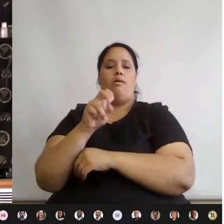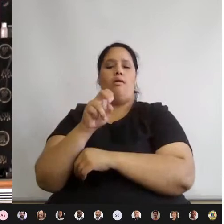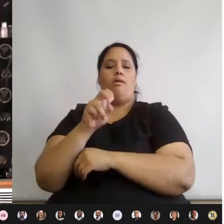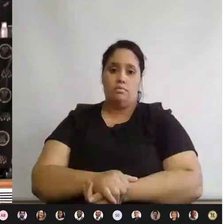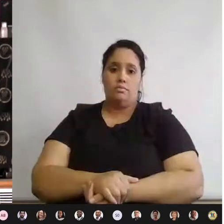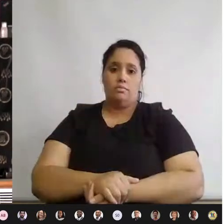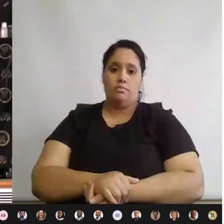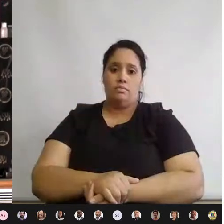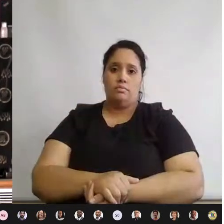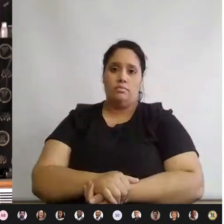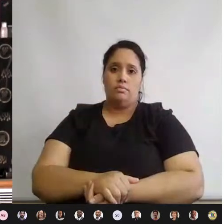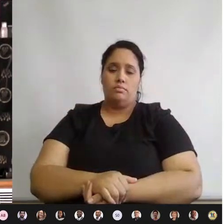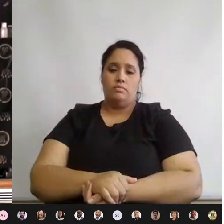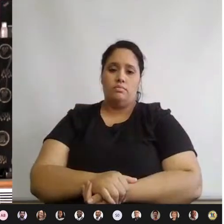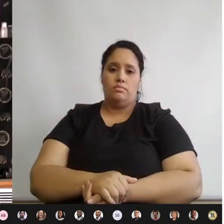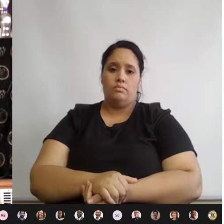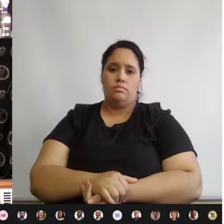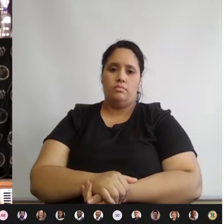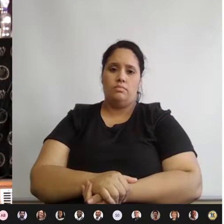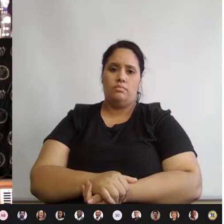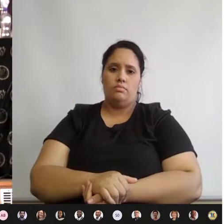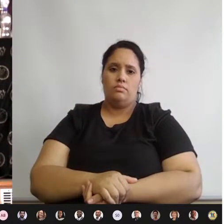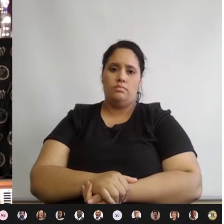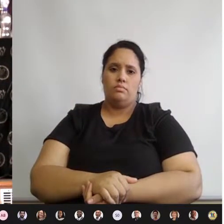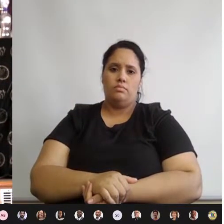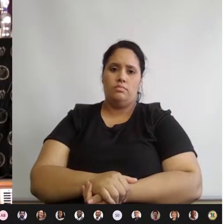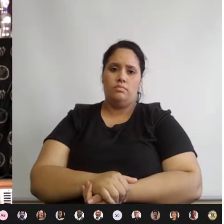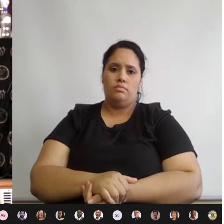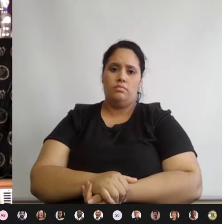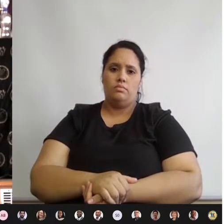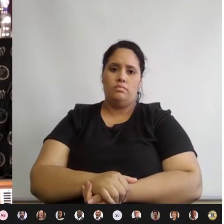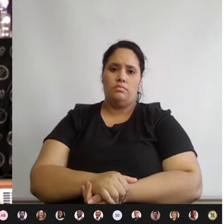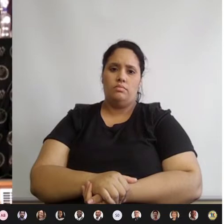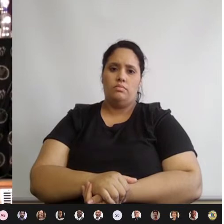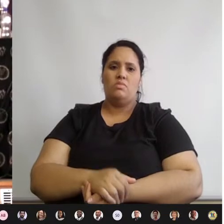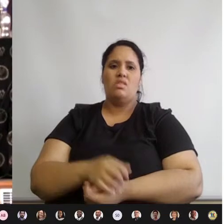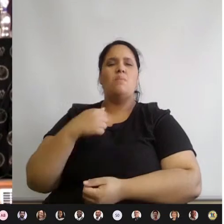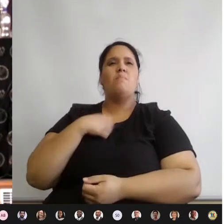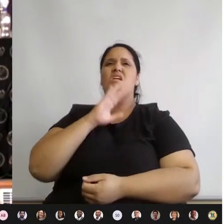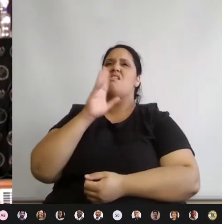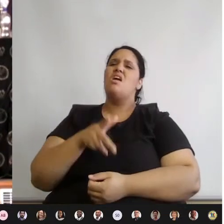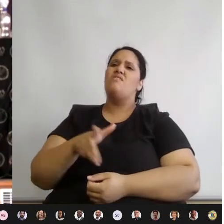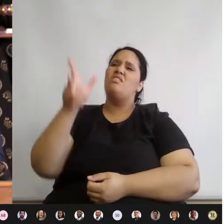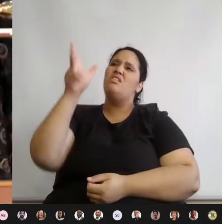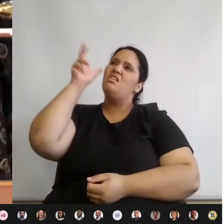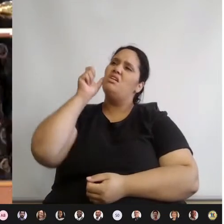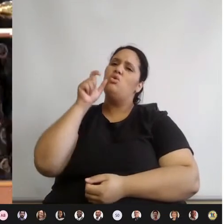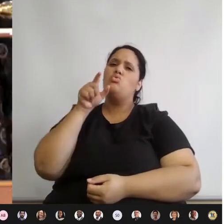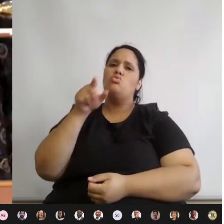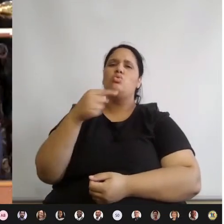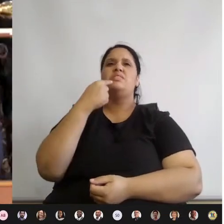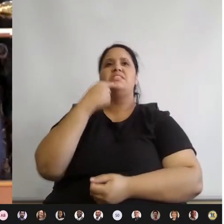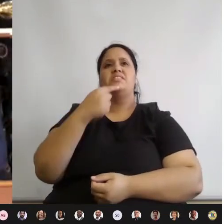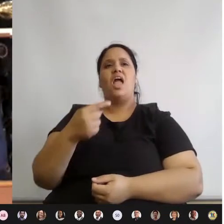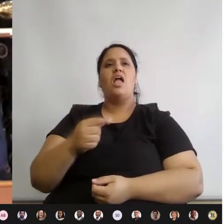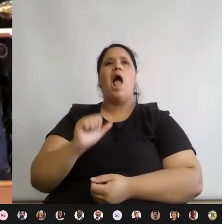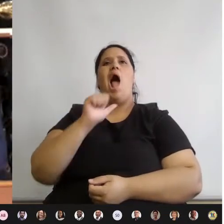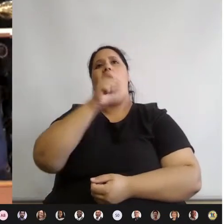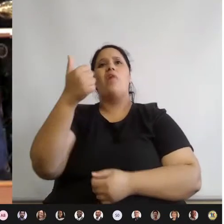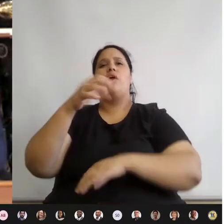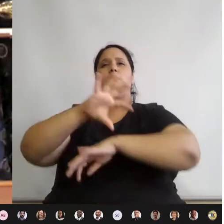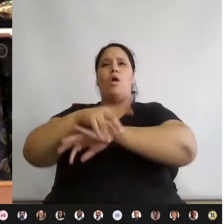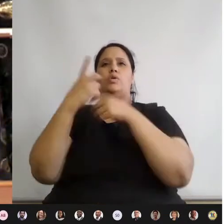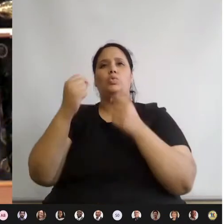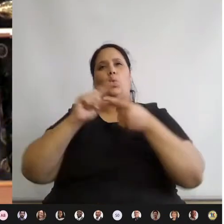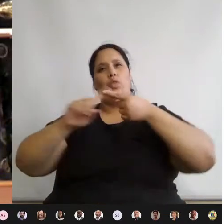I never hear you bragging about what you're doing in other provinces. I never hear you saying, this is where the ANC